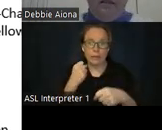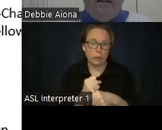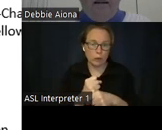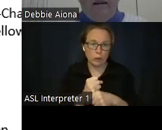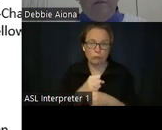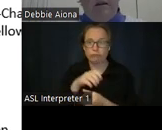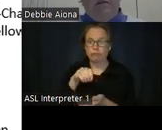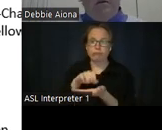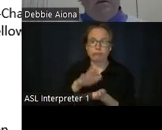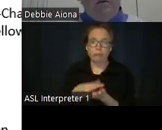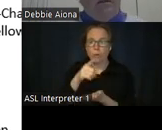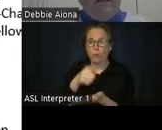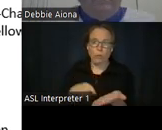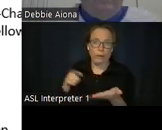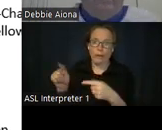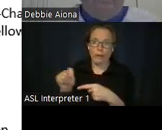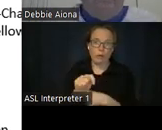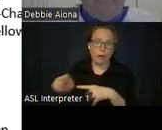activities of the whole